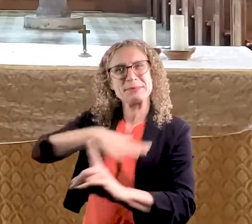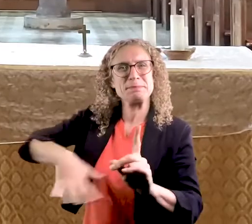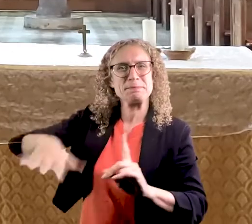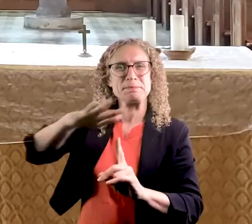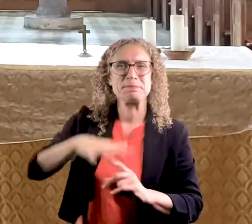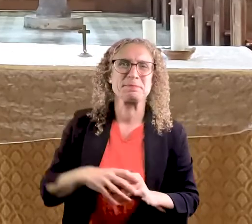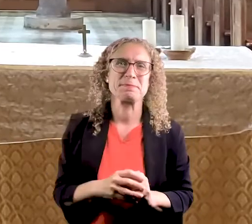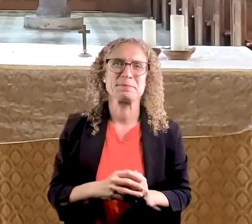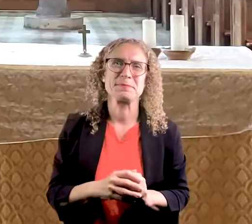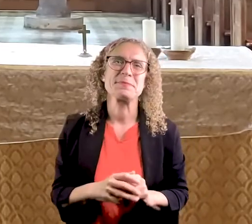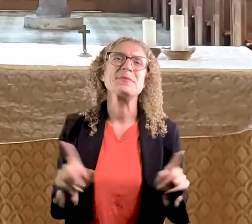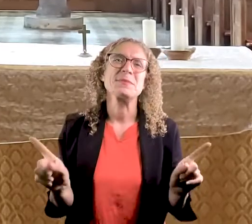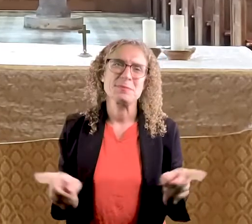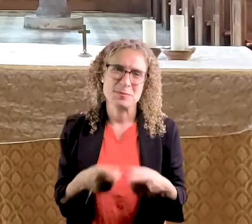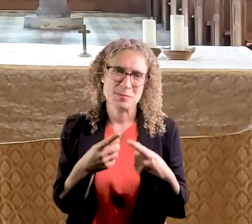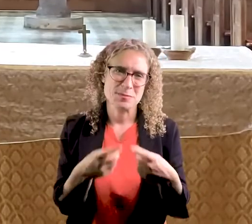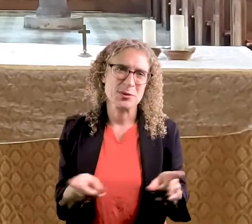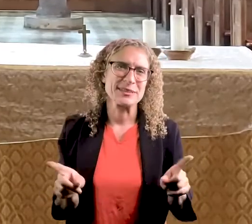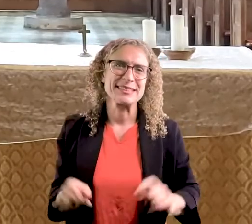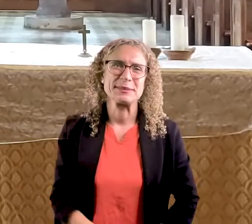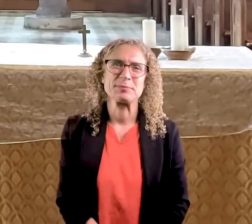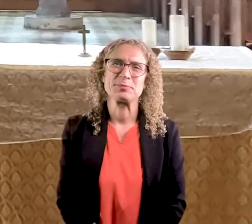eternal kingdom.